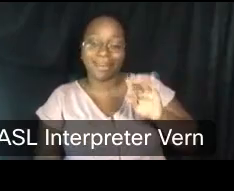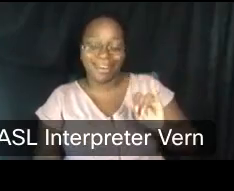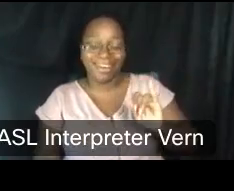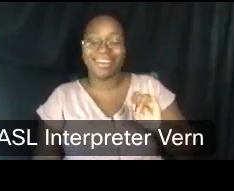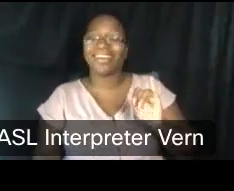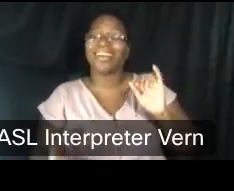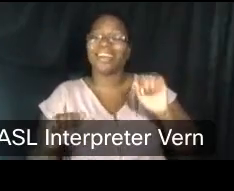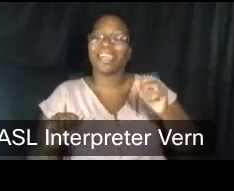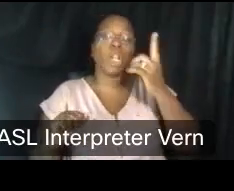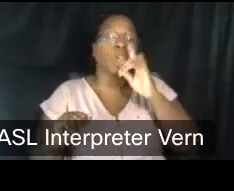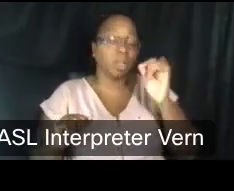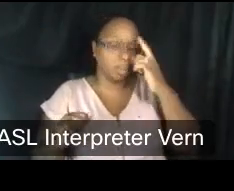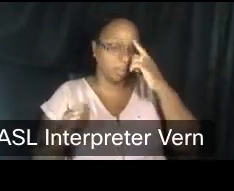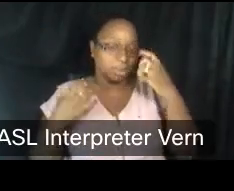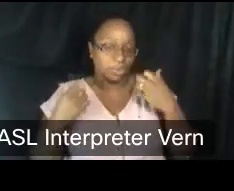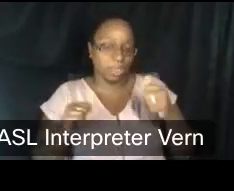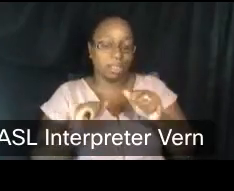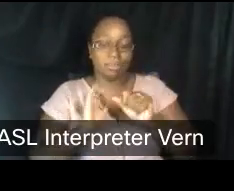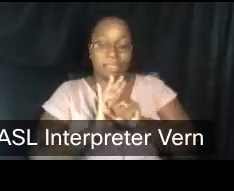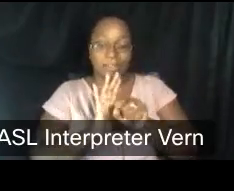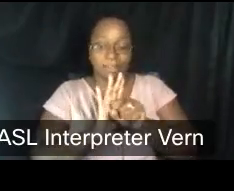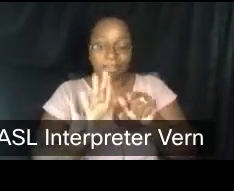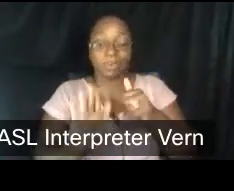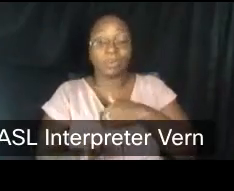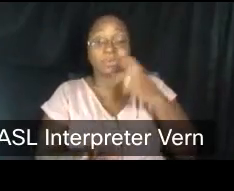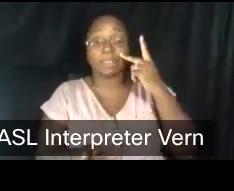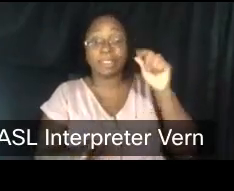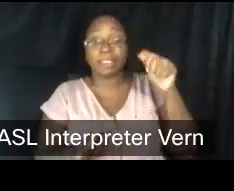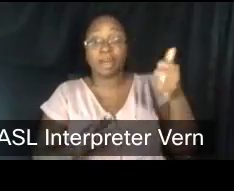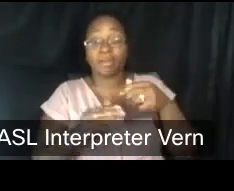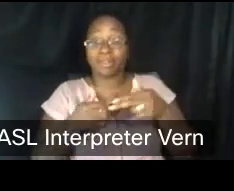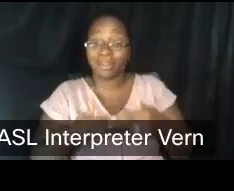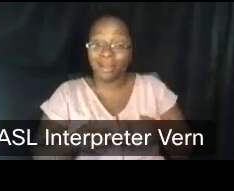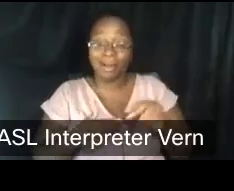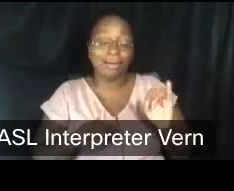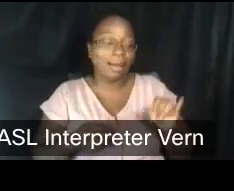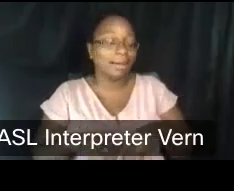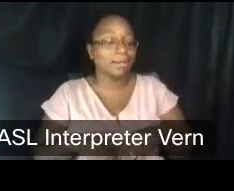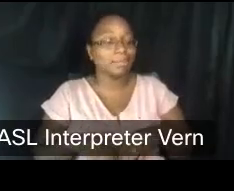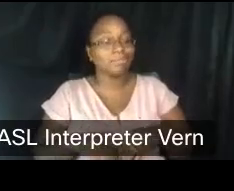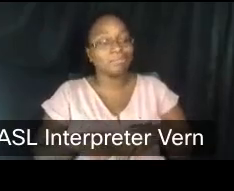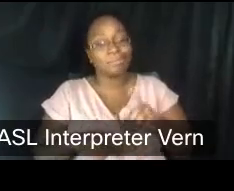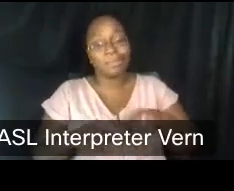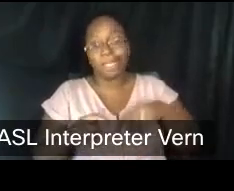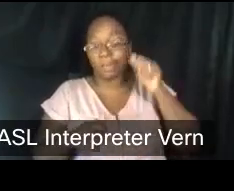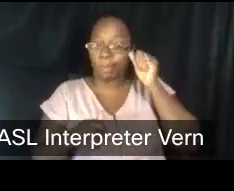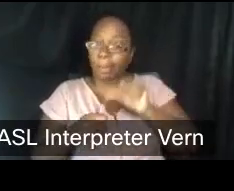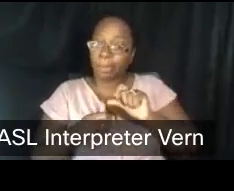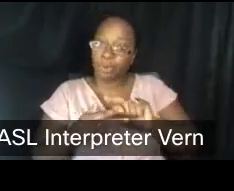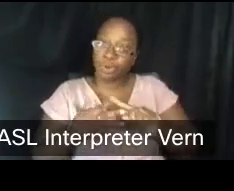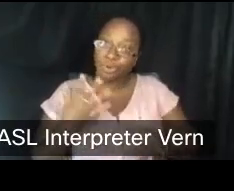health symptoms, as we had seen in the prior slide of difficulty being able to remember, being able